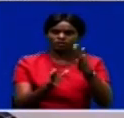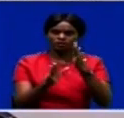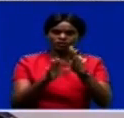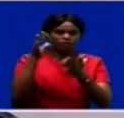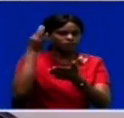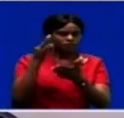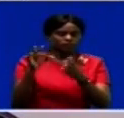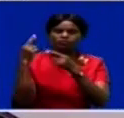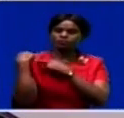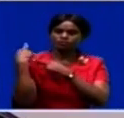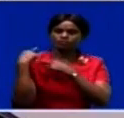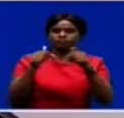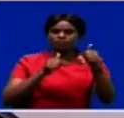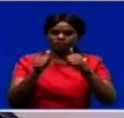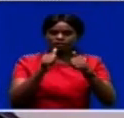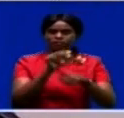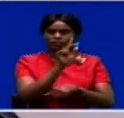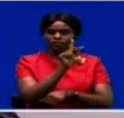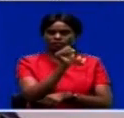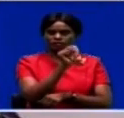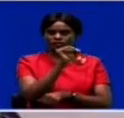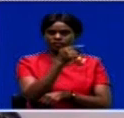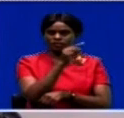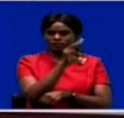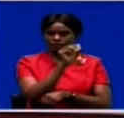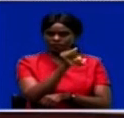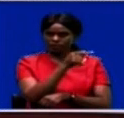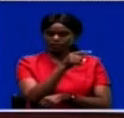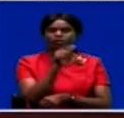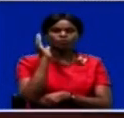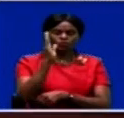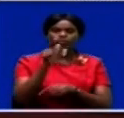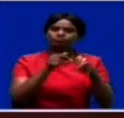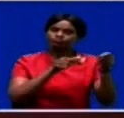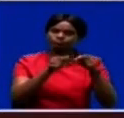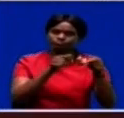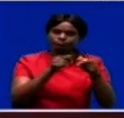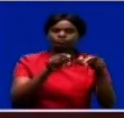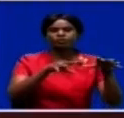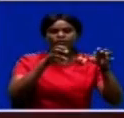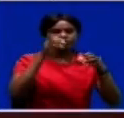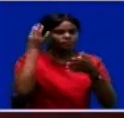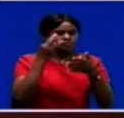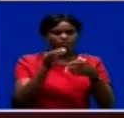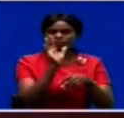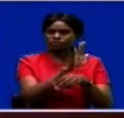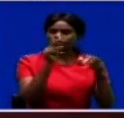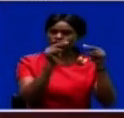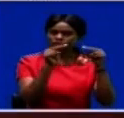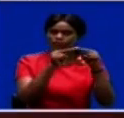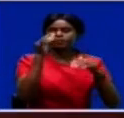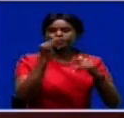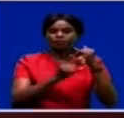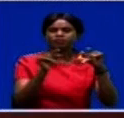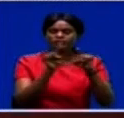of administration, Patrick Kangwa, will act as Secretary to the Cabinet, taking over from Dr. Roland Msiska, whose contract comes to an end and